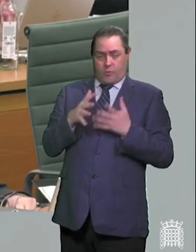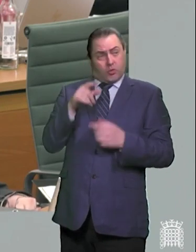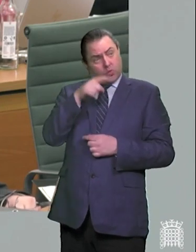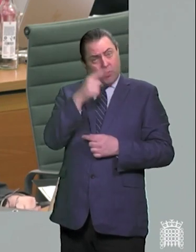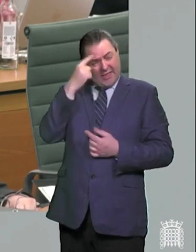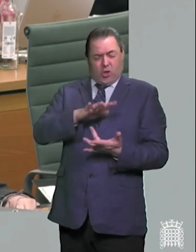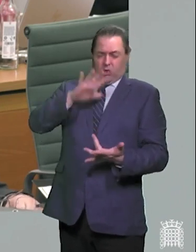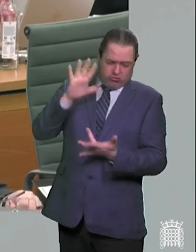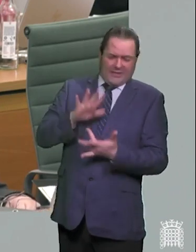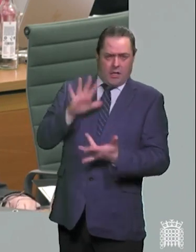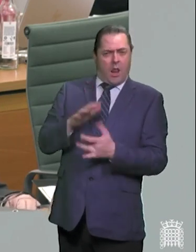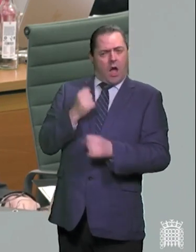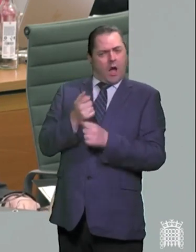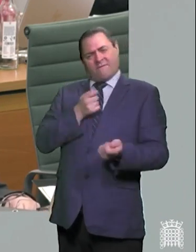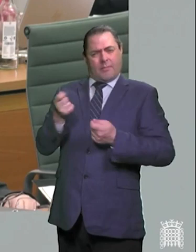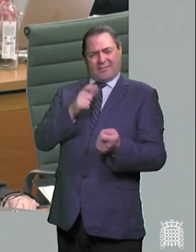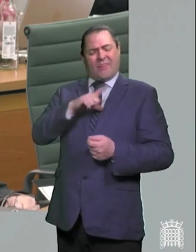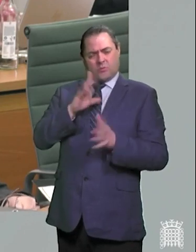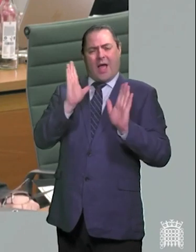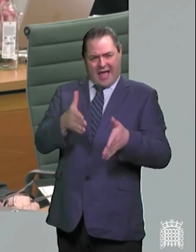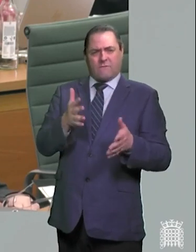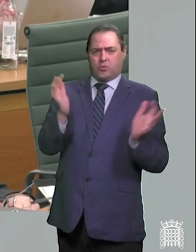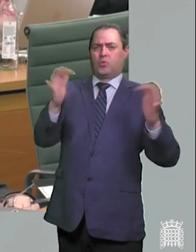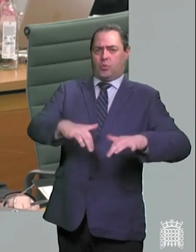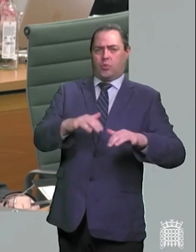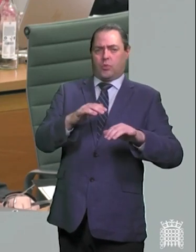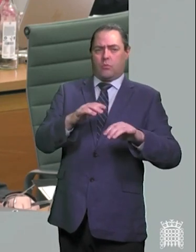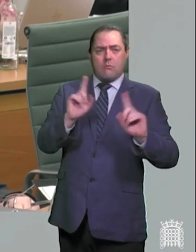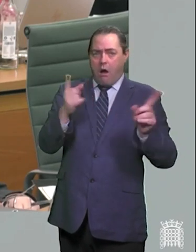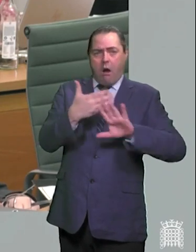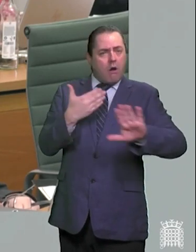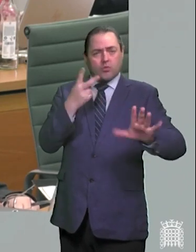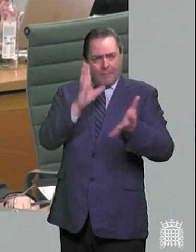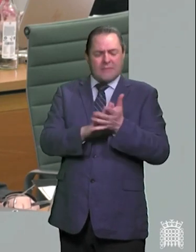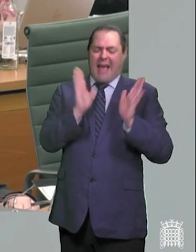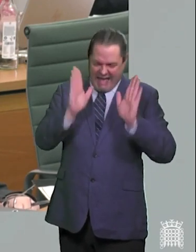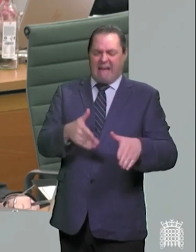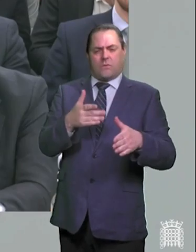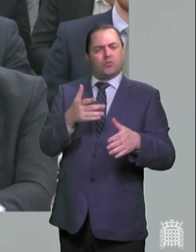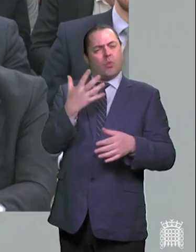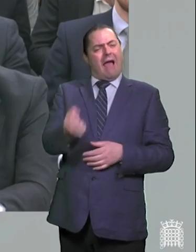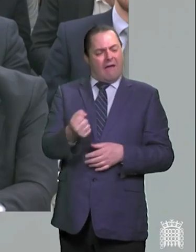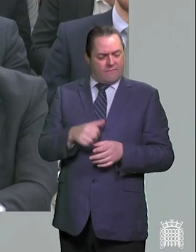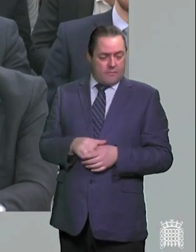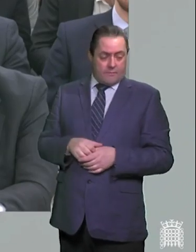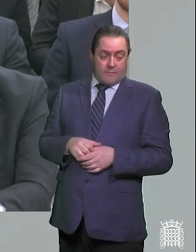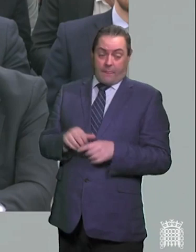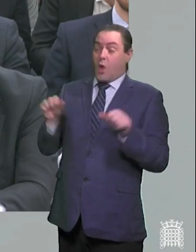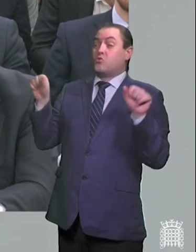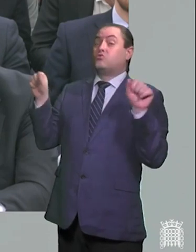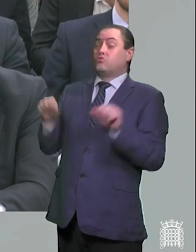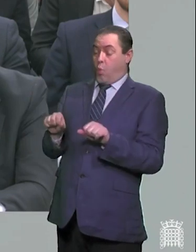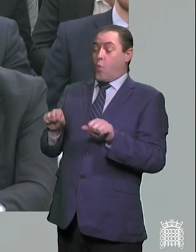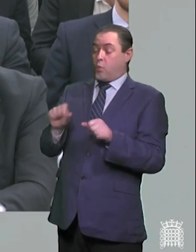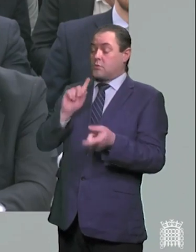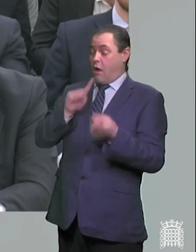function of government that it was permissible to hold them even if they couldn't be socially distanced? The short answer is yes. I thought